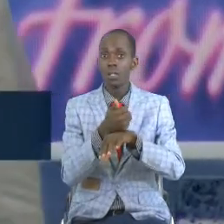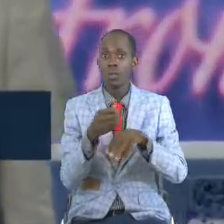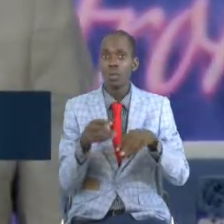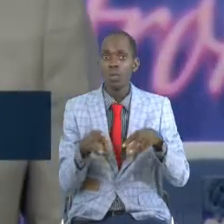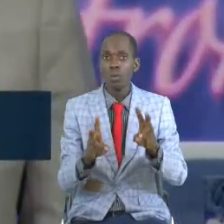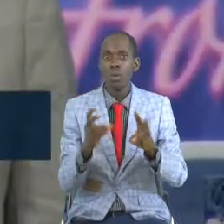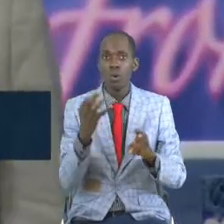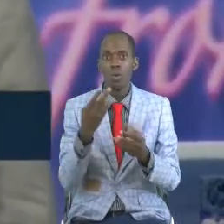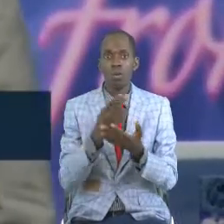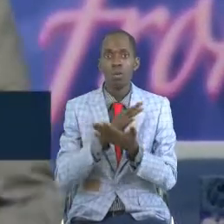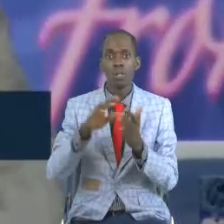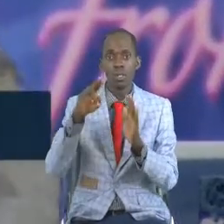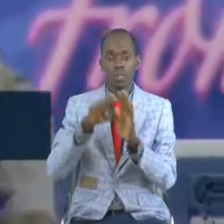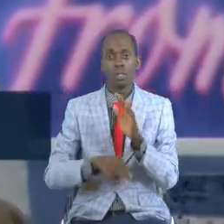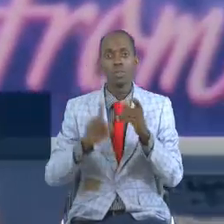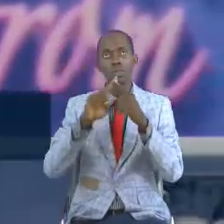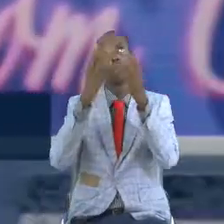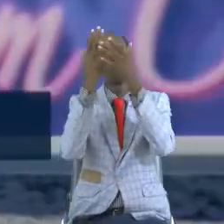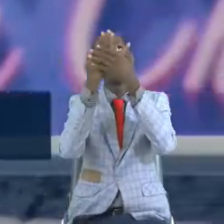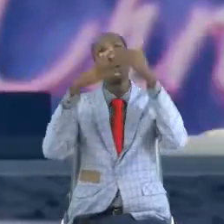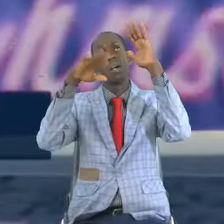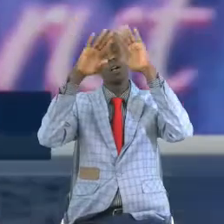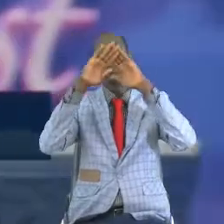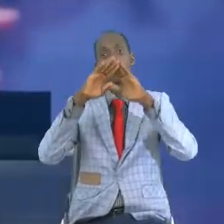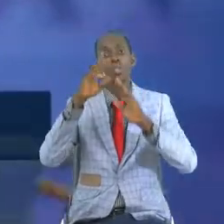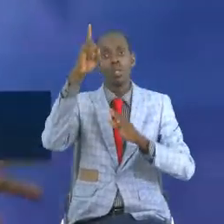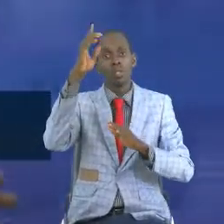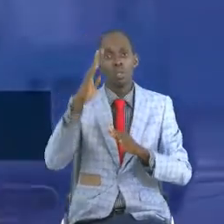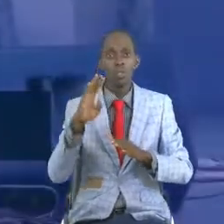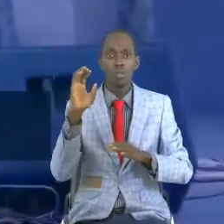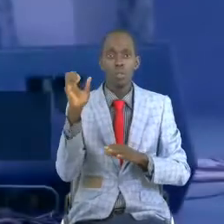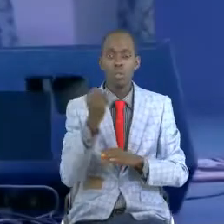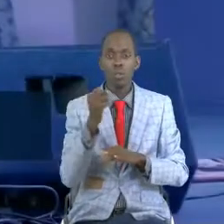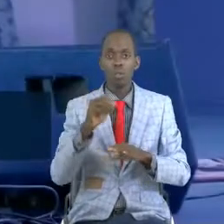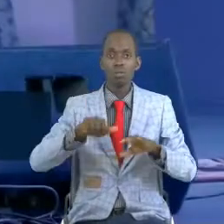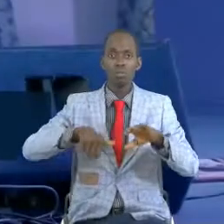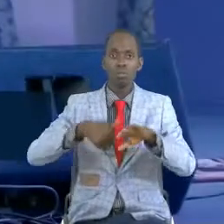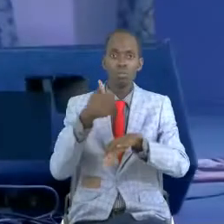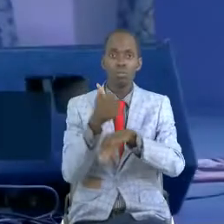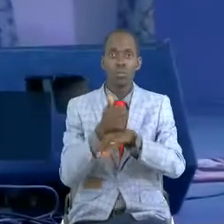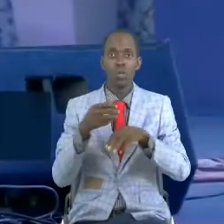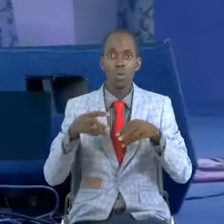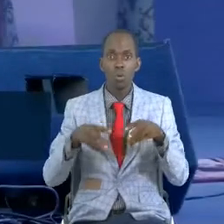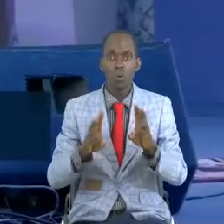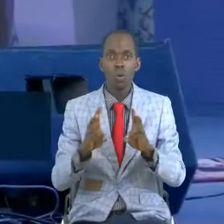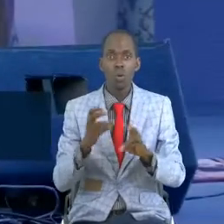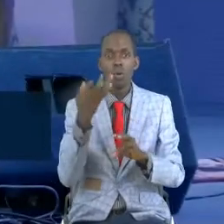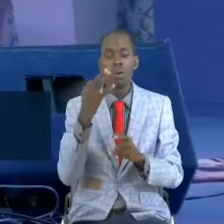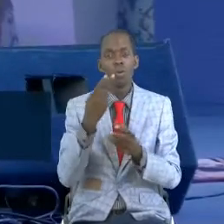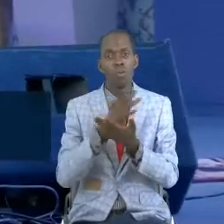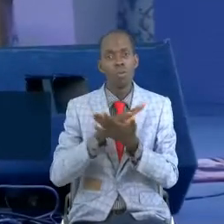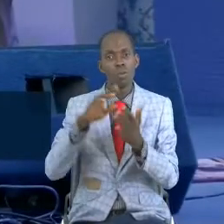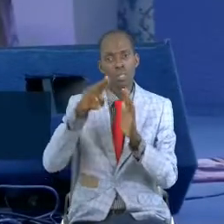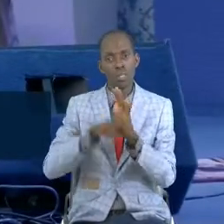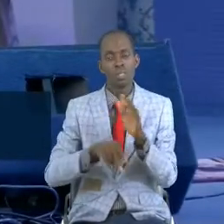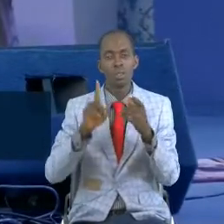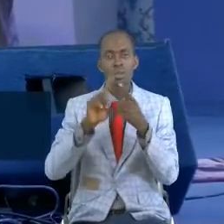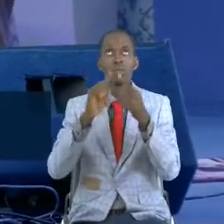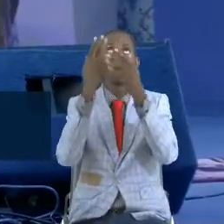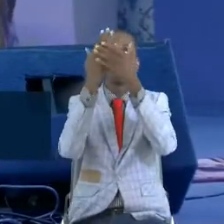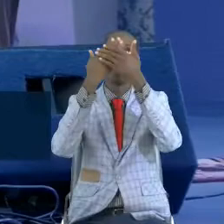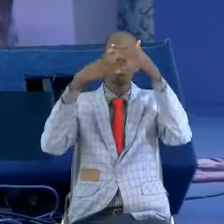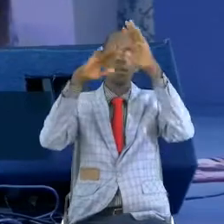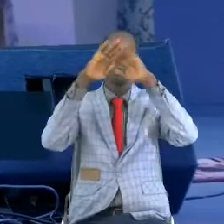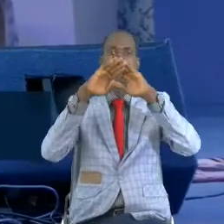to heaven god's surveillance way of holiness to heaven or